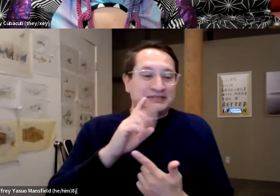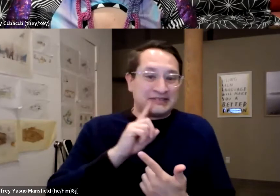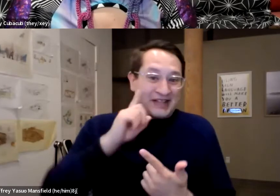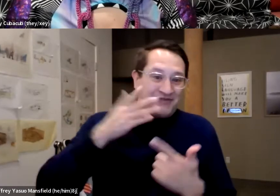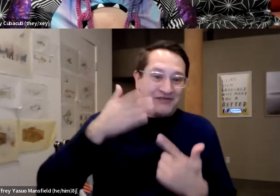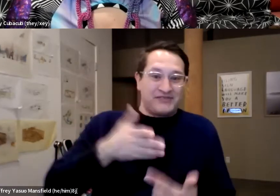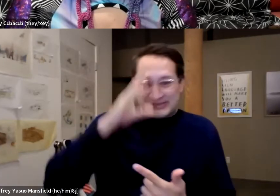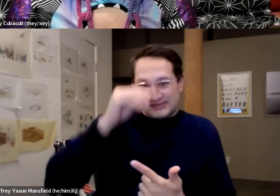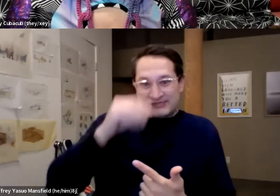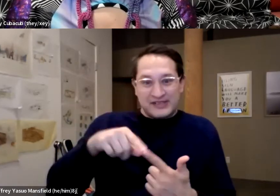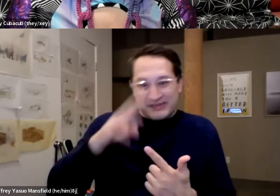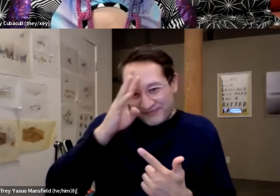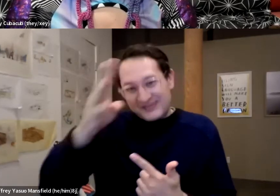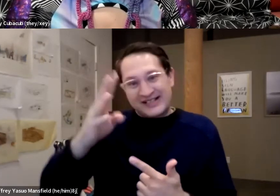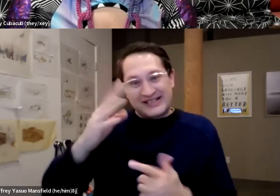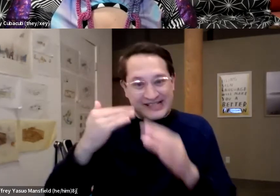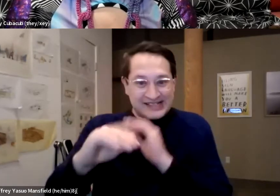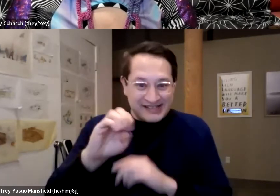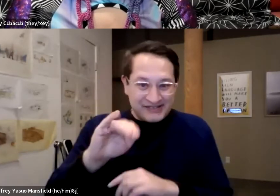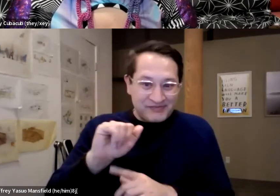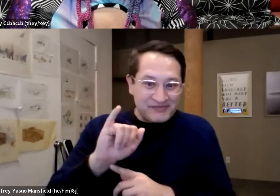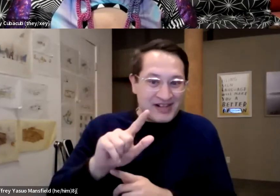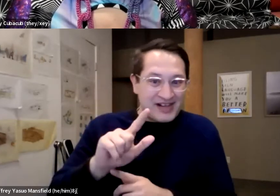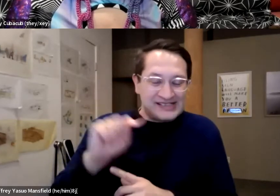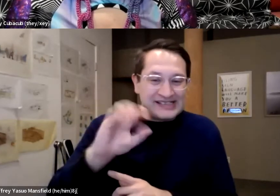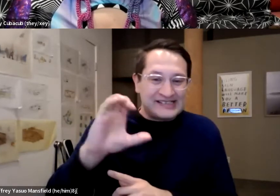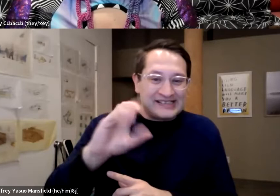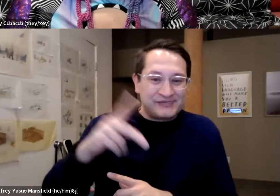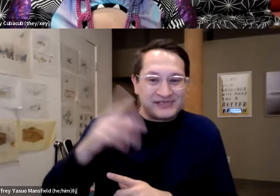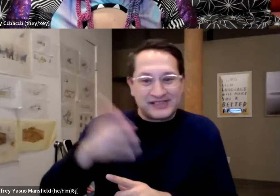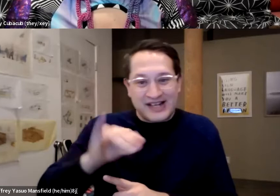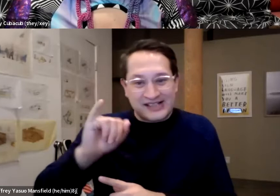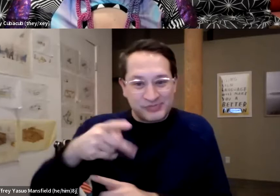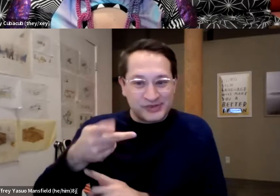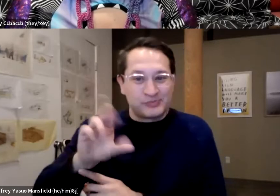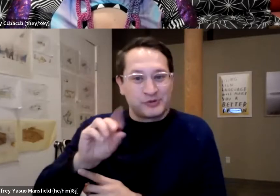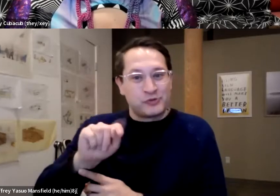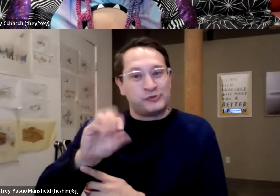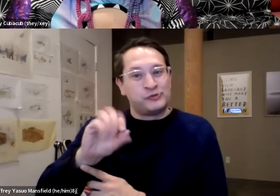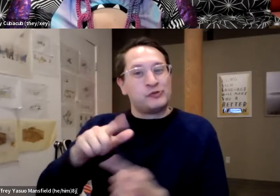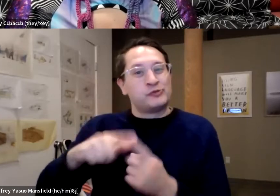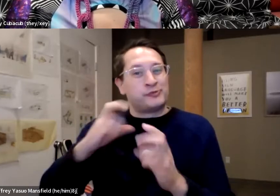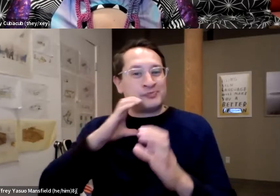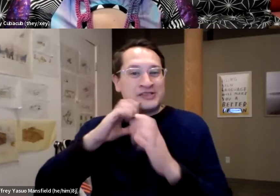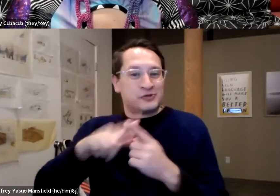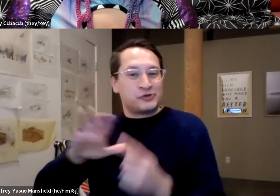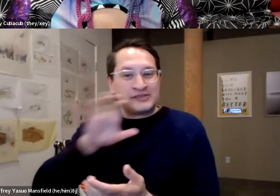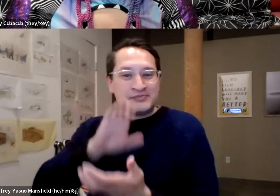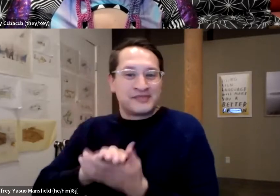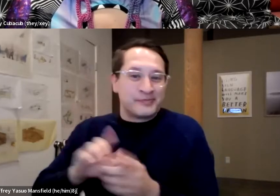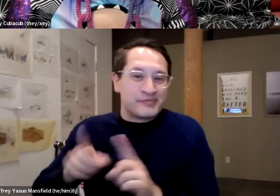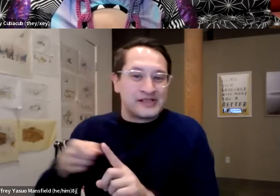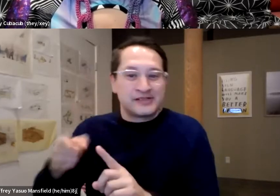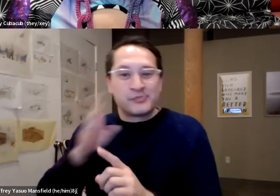movie. Deaf person invented email, TCP/IP protocols